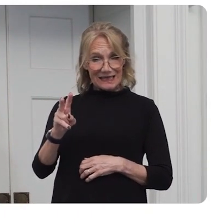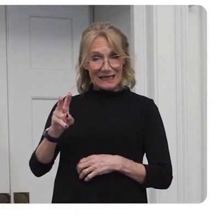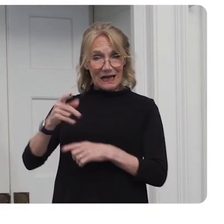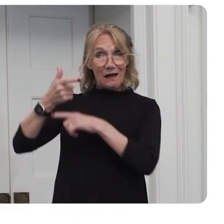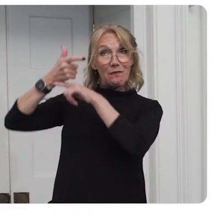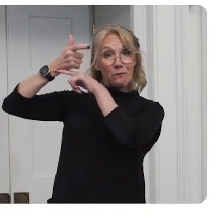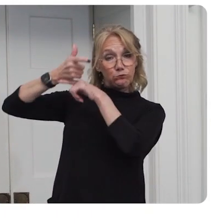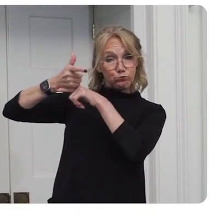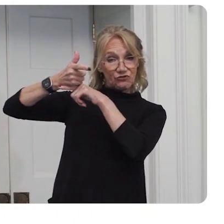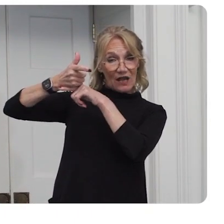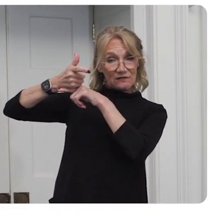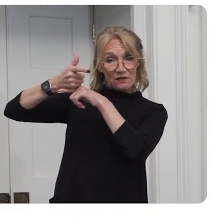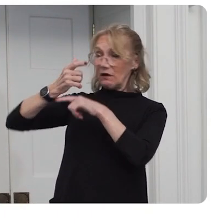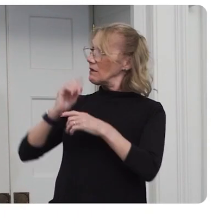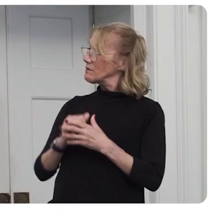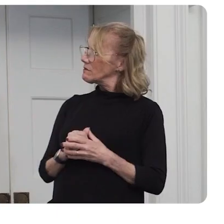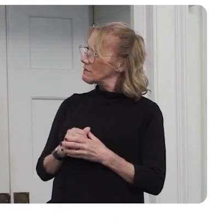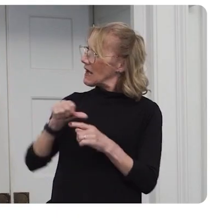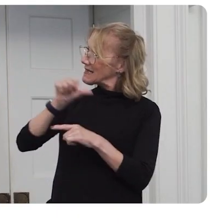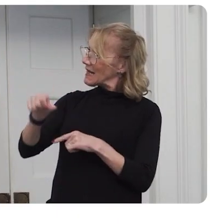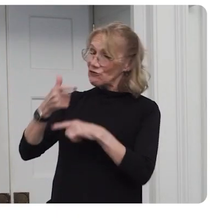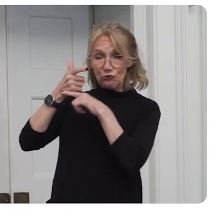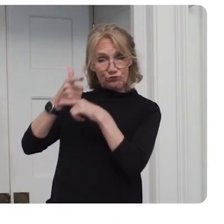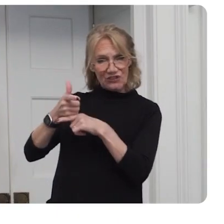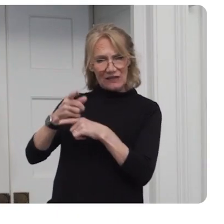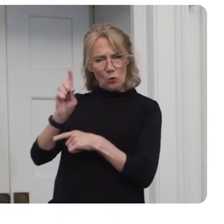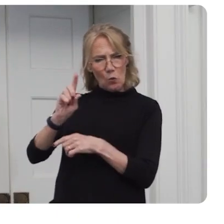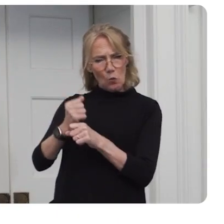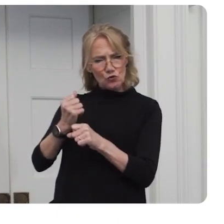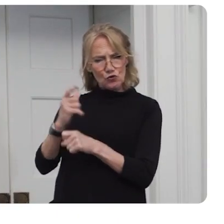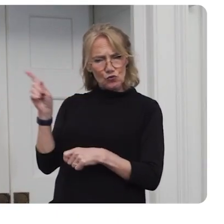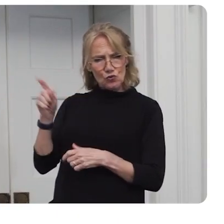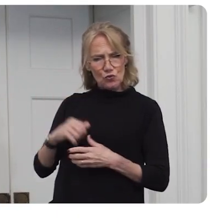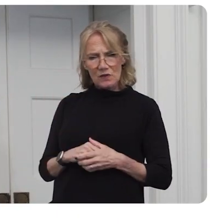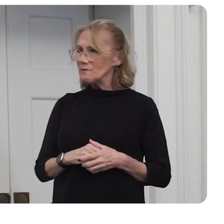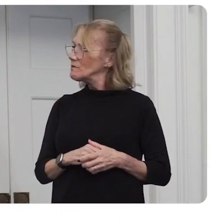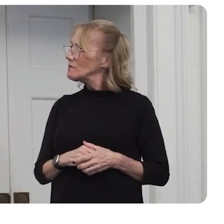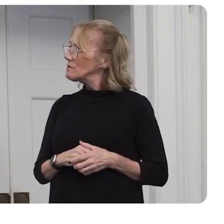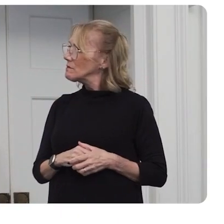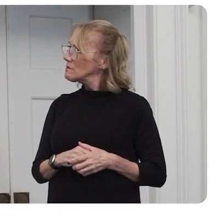can see the overhead projector Yeah. next to you. So what do you do with that?